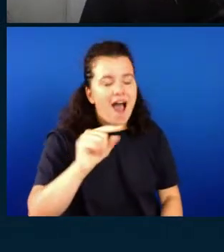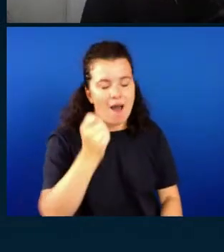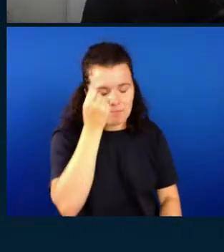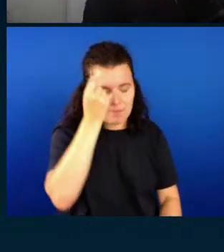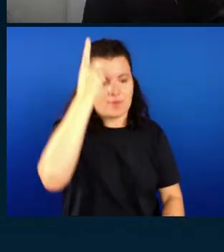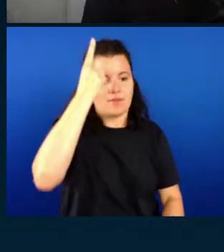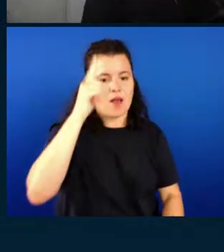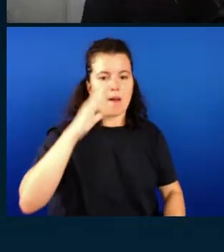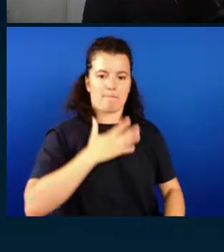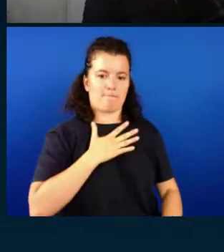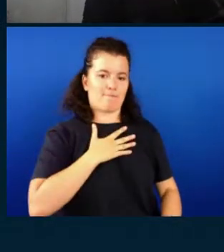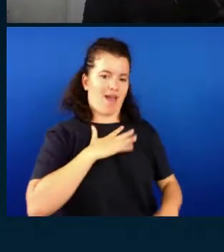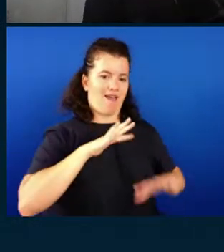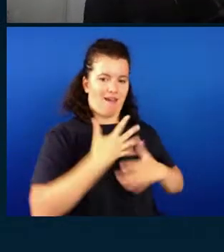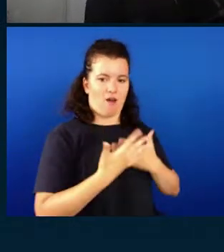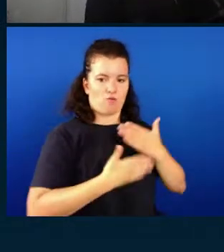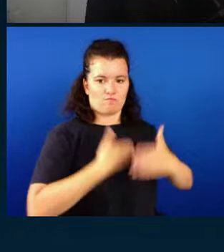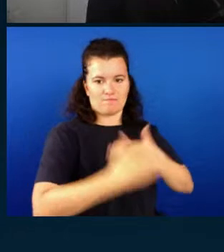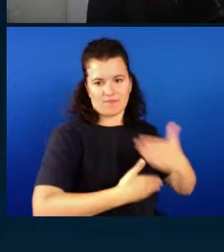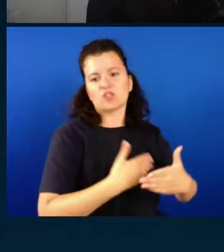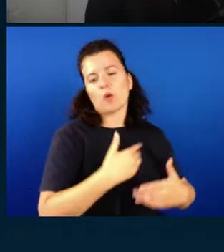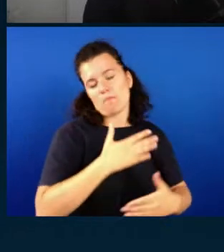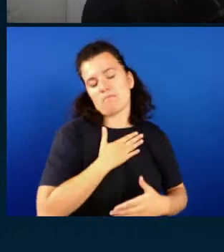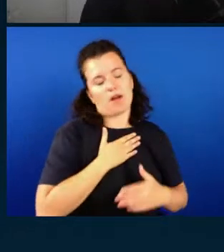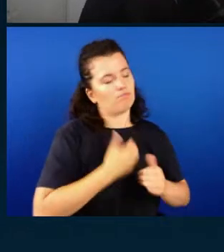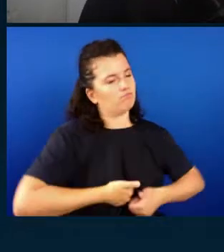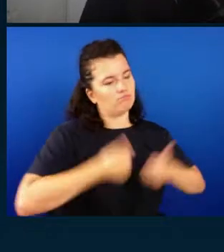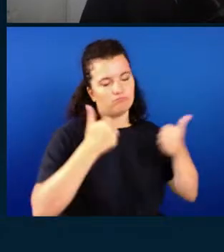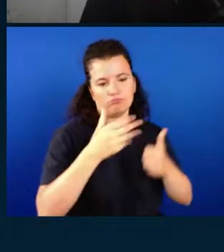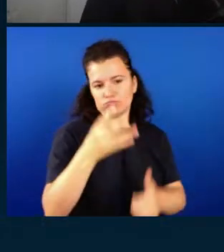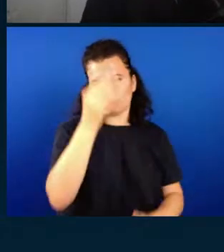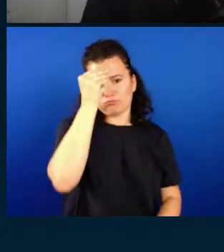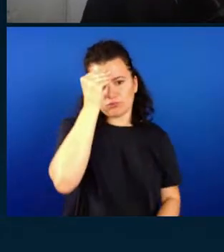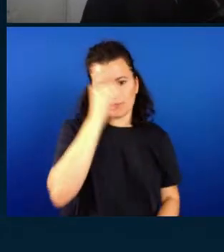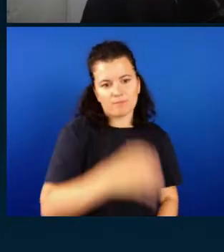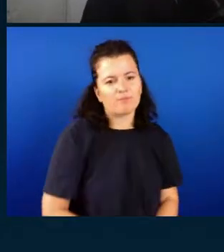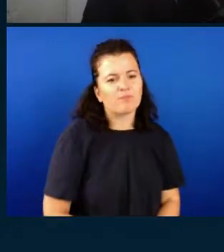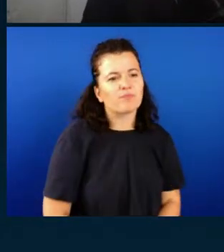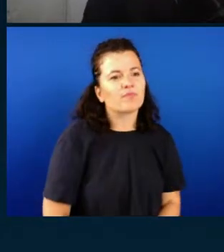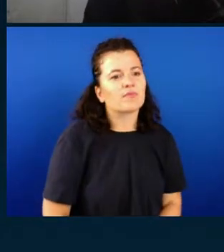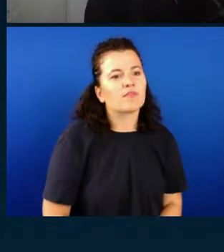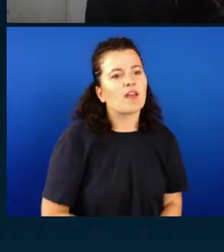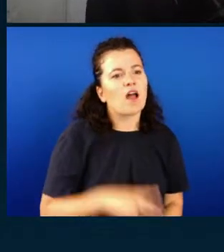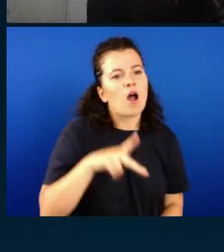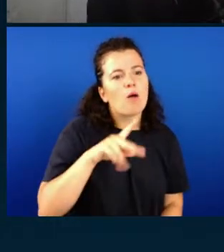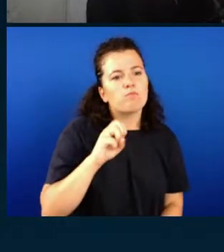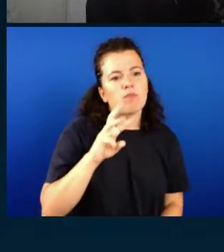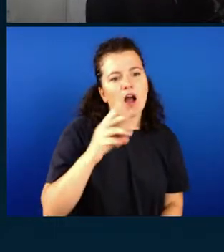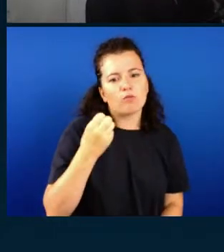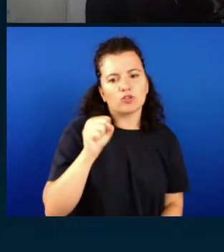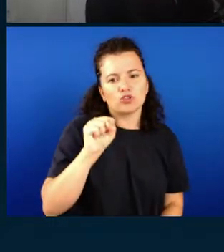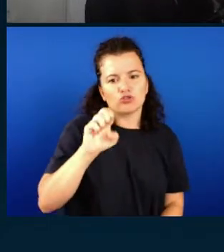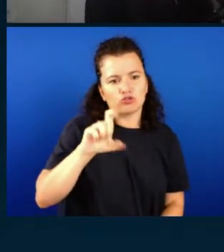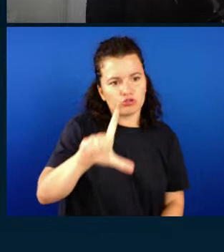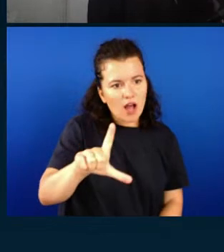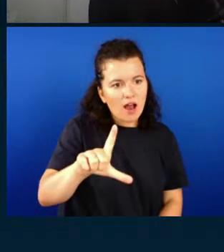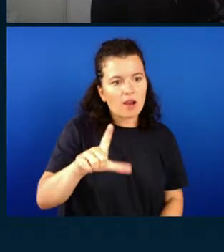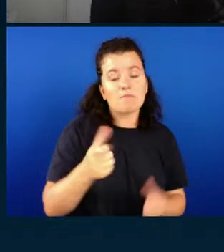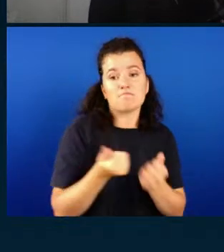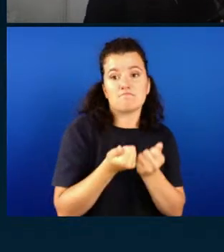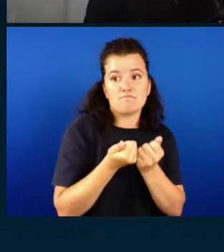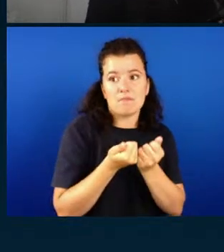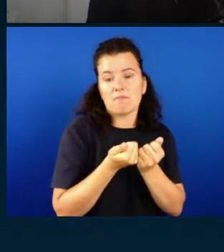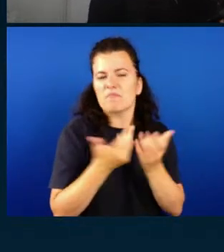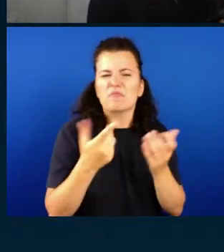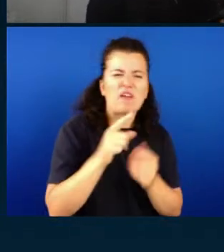is community-based, and there's not that many PowerShell function app. I think like 14 or 15, but they're made by a few different people who are very